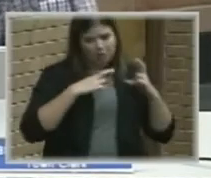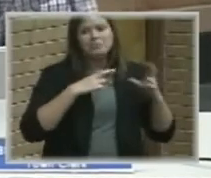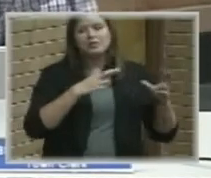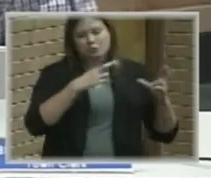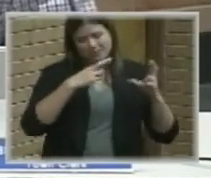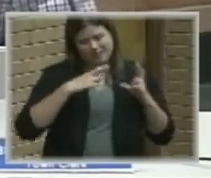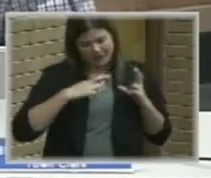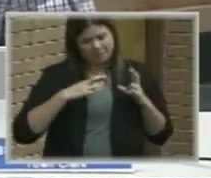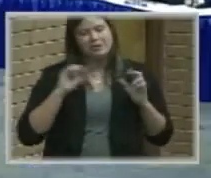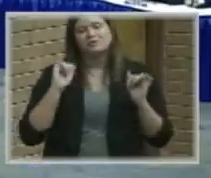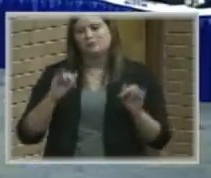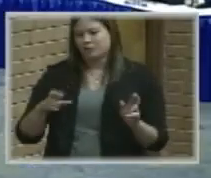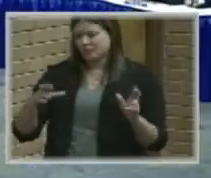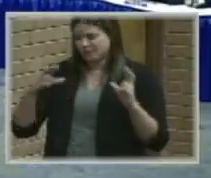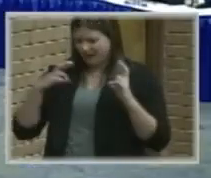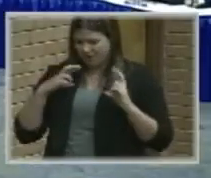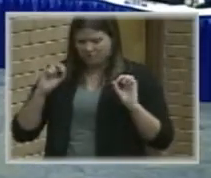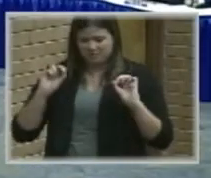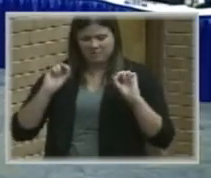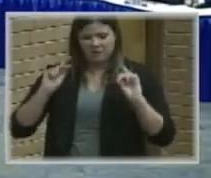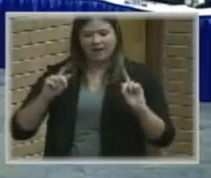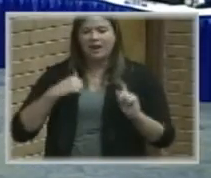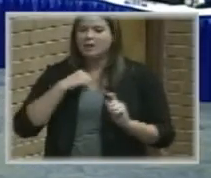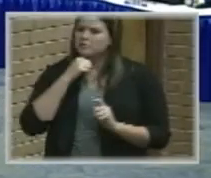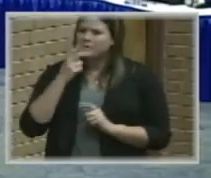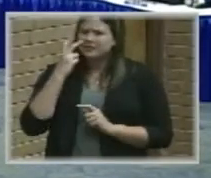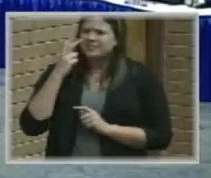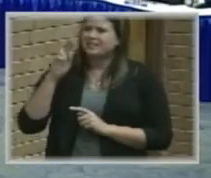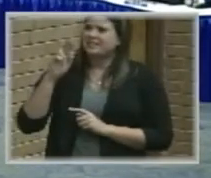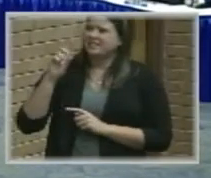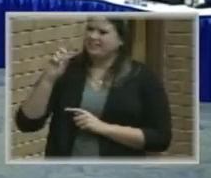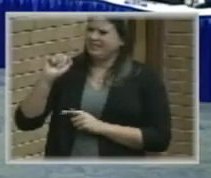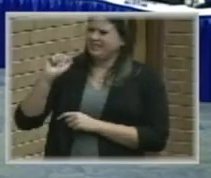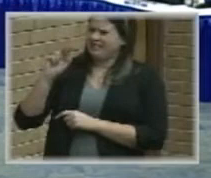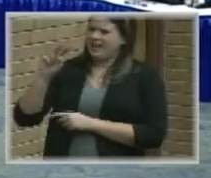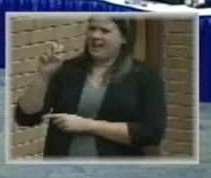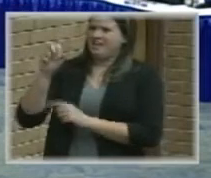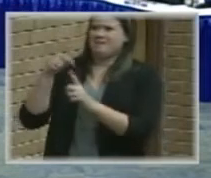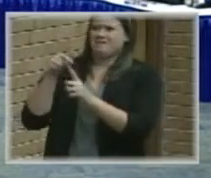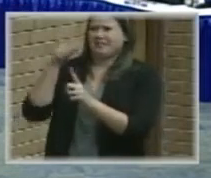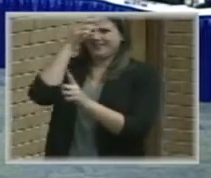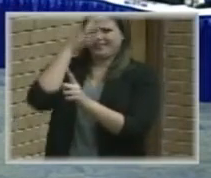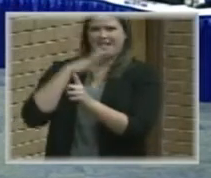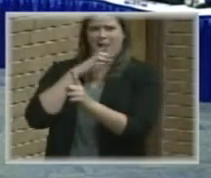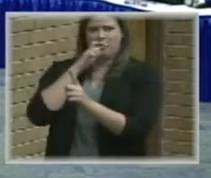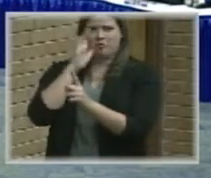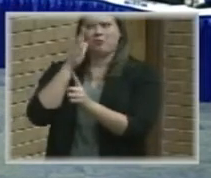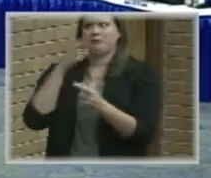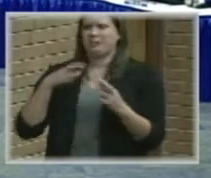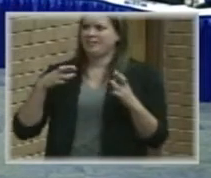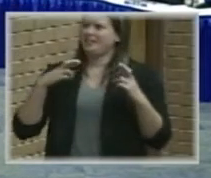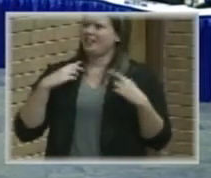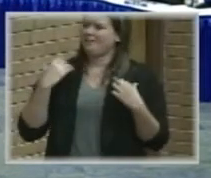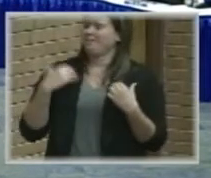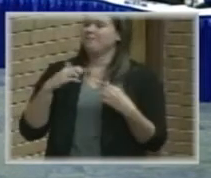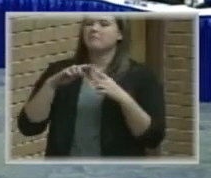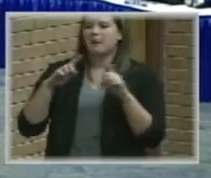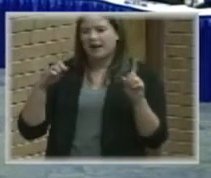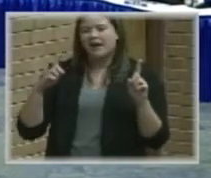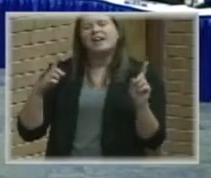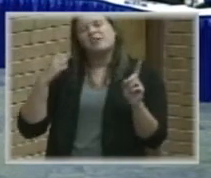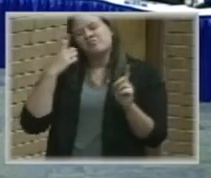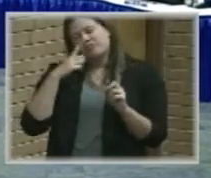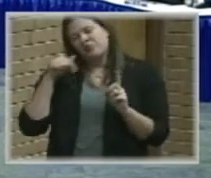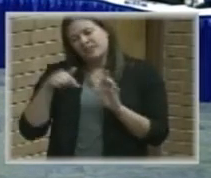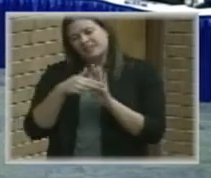the word? Is the word. All right. I just don't see Dave as a retiring kind of guy. But for these purposes,